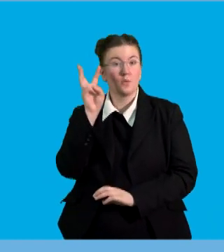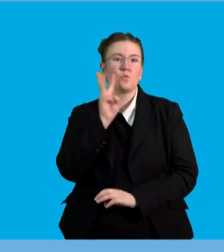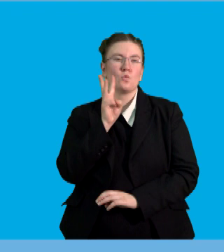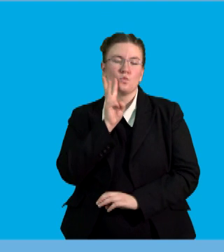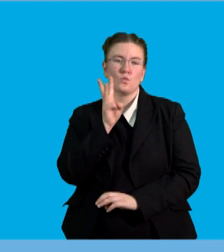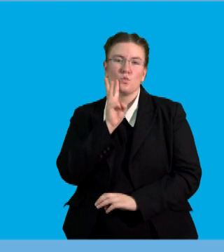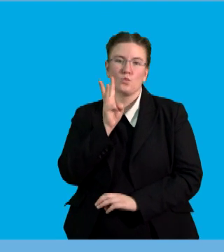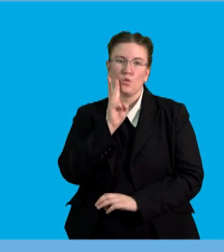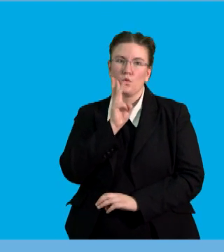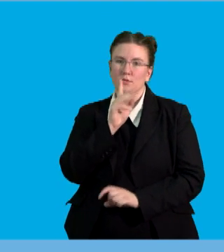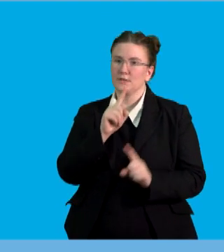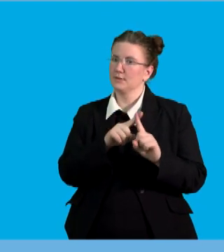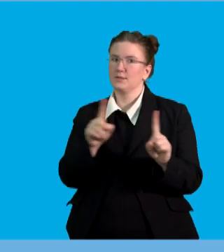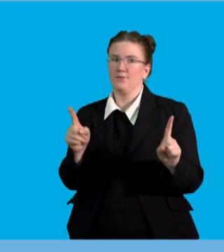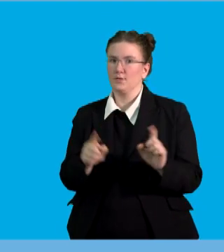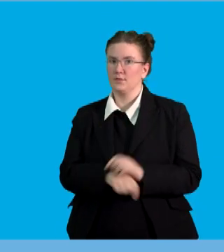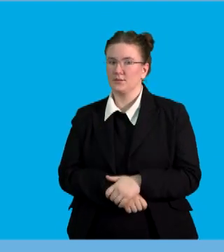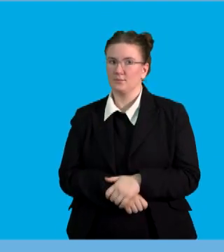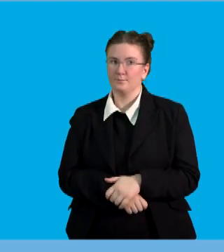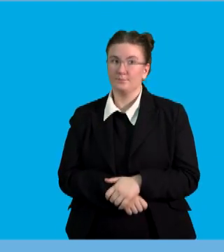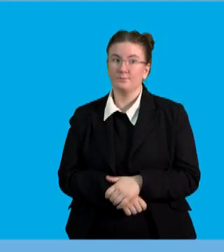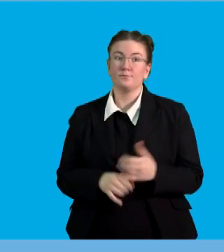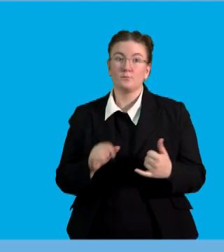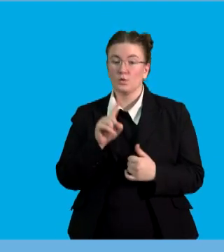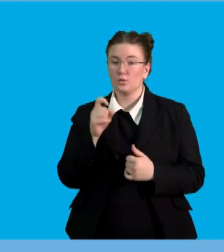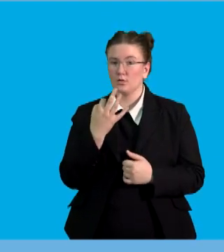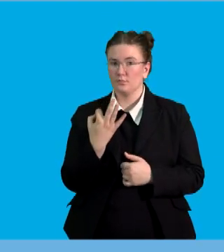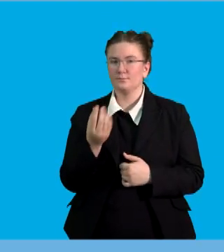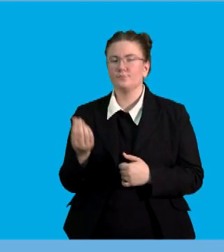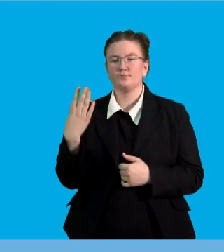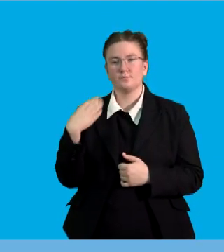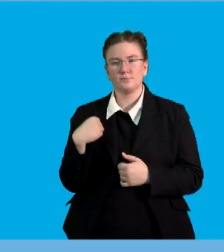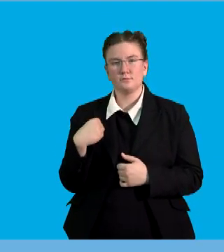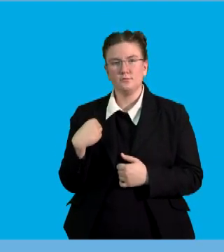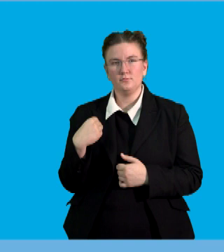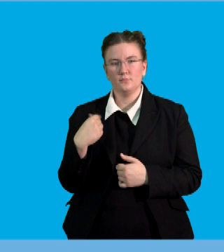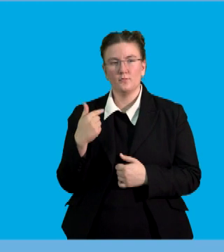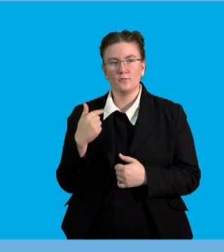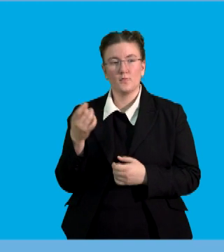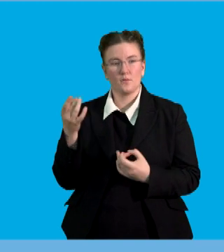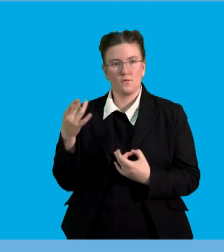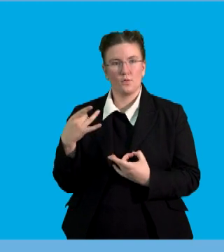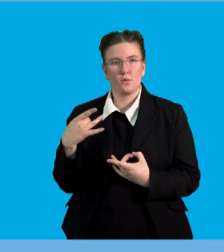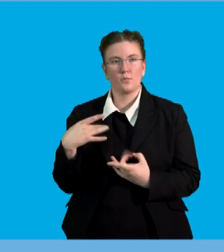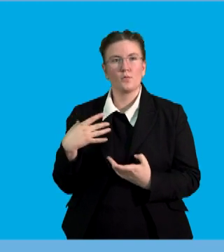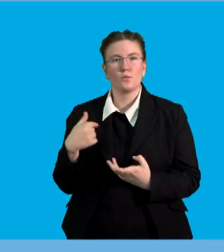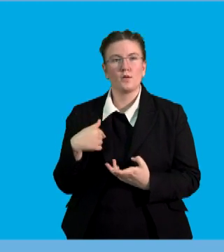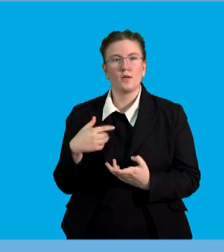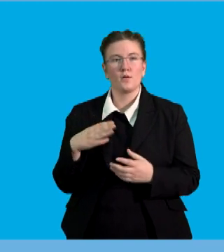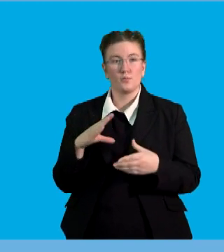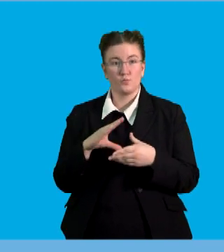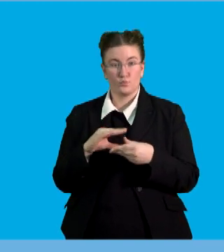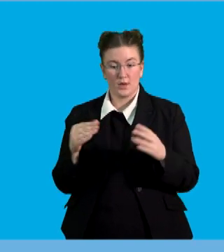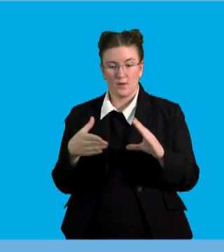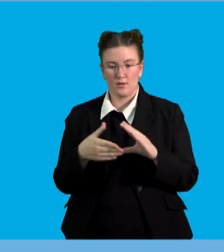Remember that water is an exception to this rule. Now, question 3 is asking us, and we are told that we are